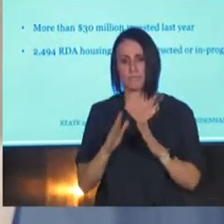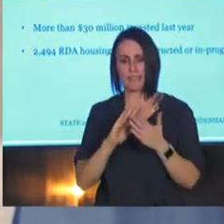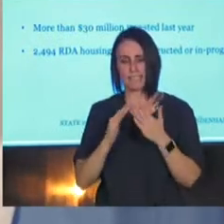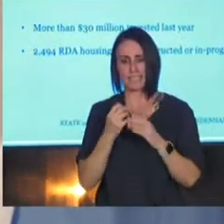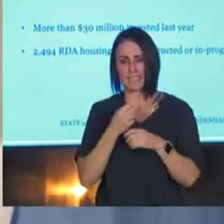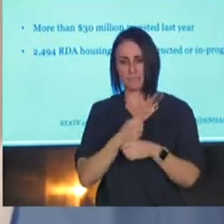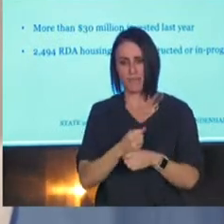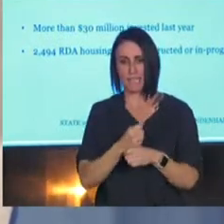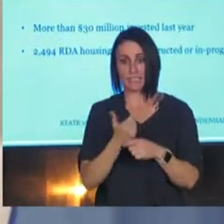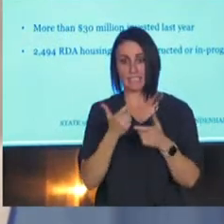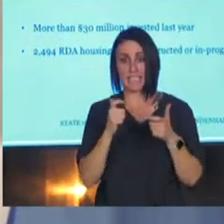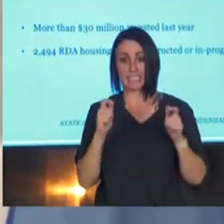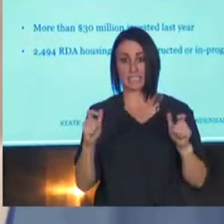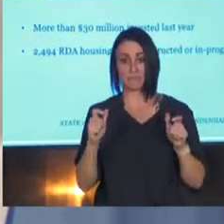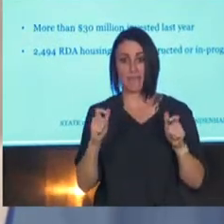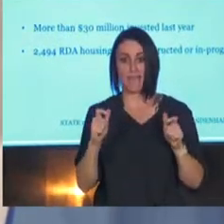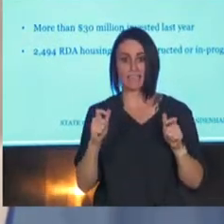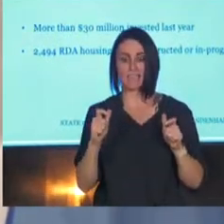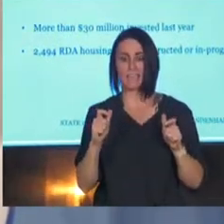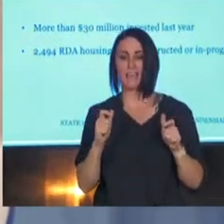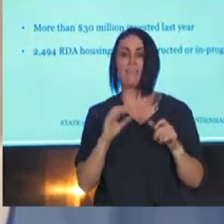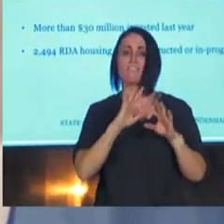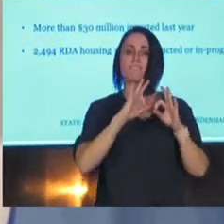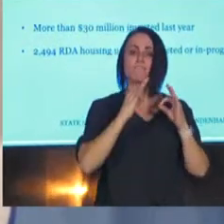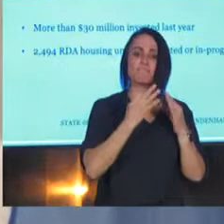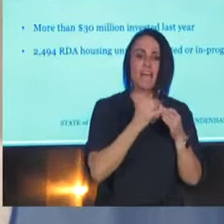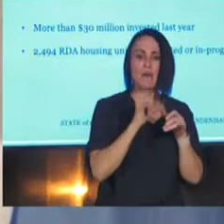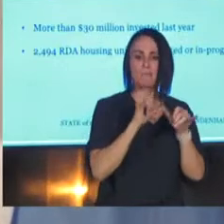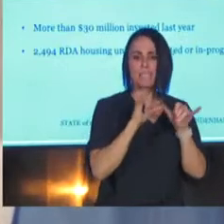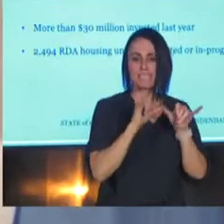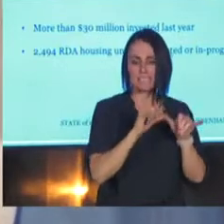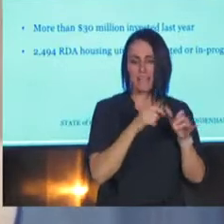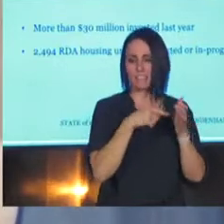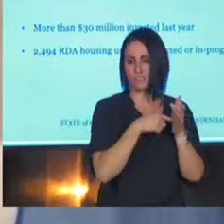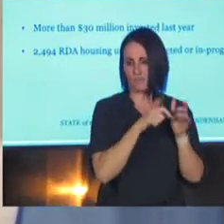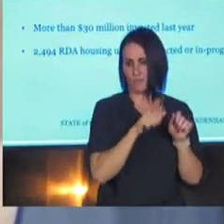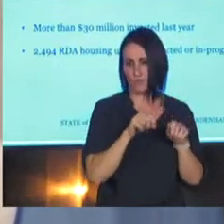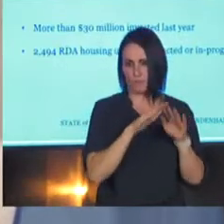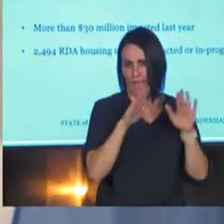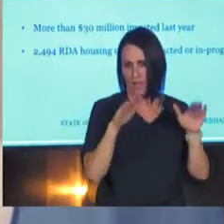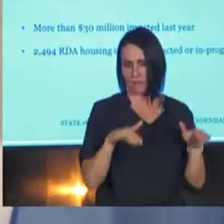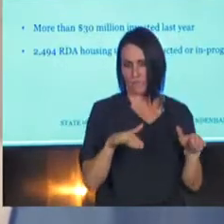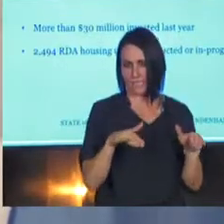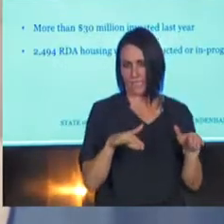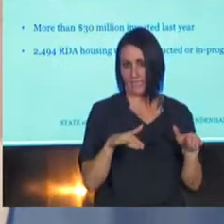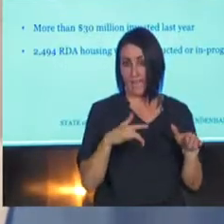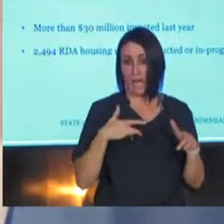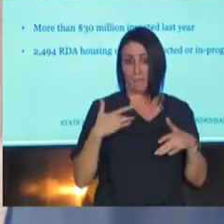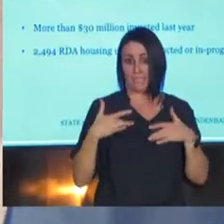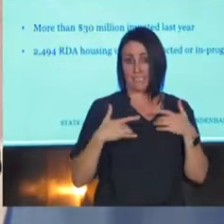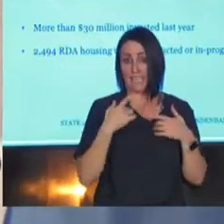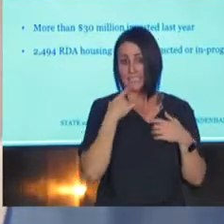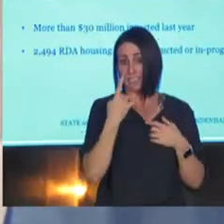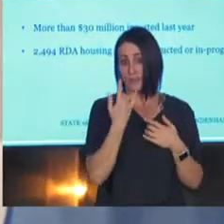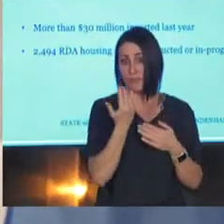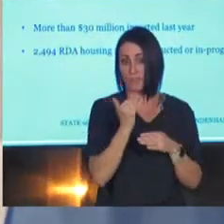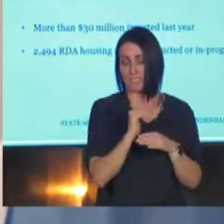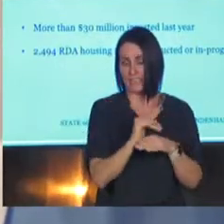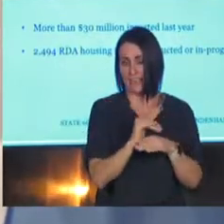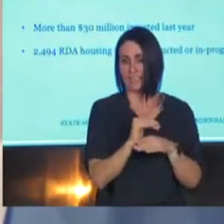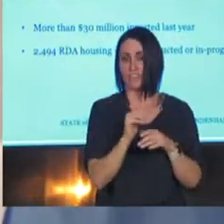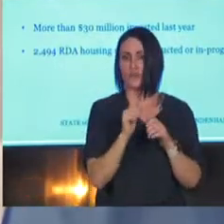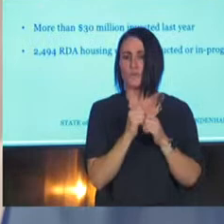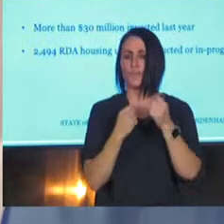creating to expand our inventory of family-sized, affordable housing that I'm thrilled to tell you about tonight. With